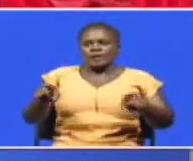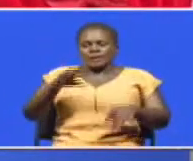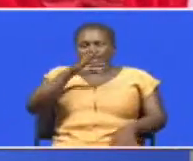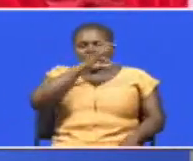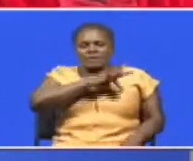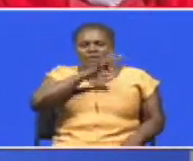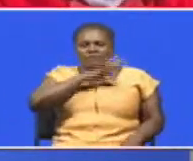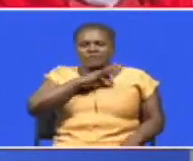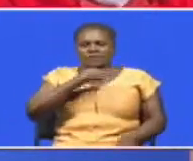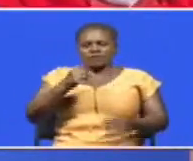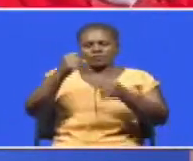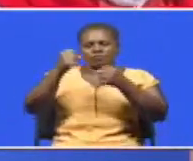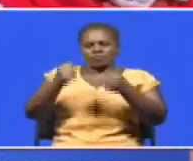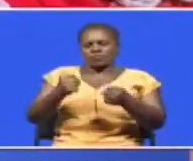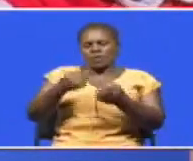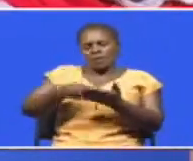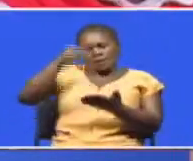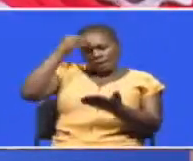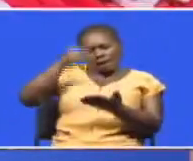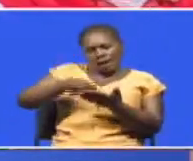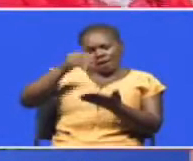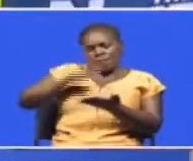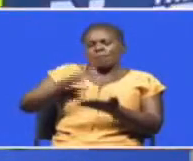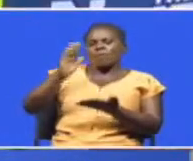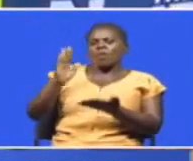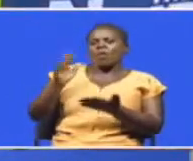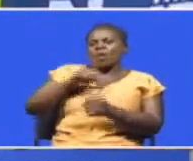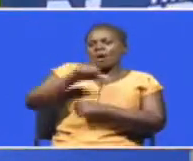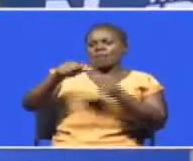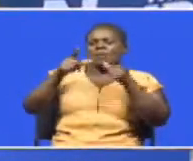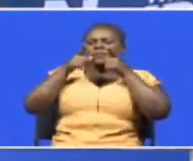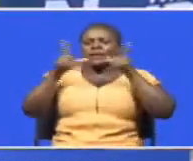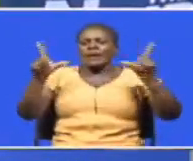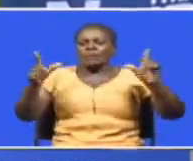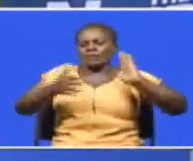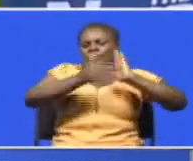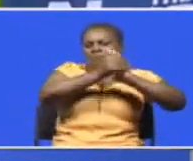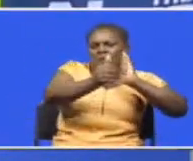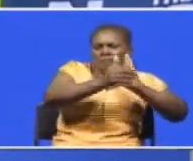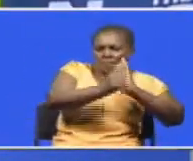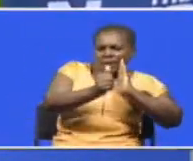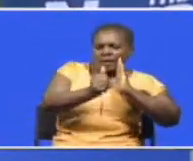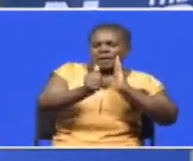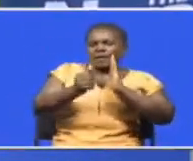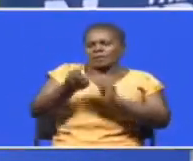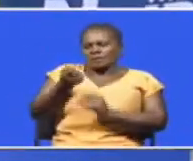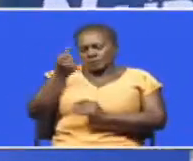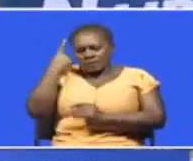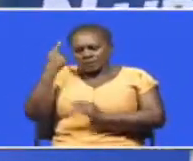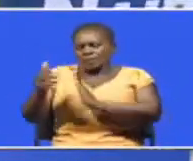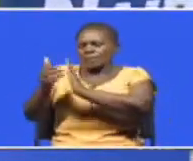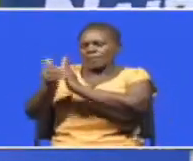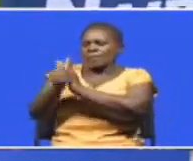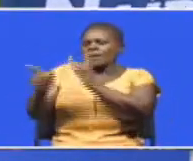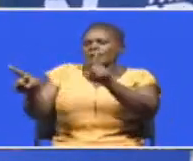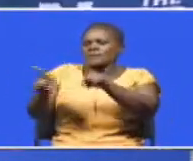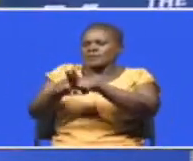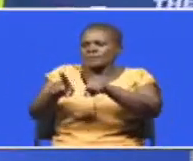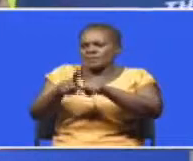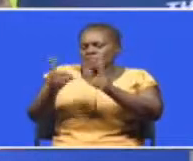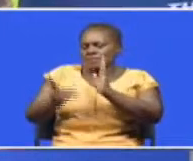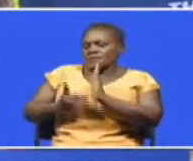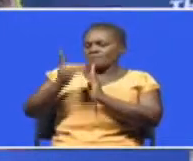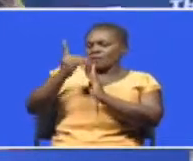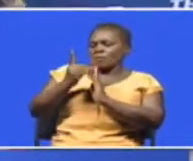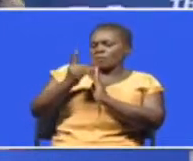gain that courage to learn more about the language skills, the comprehension skills, and it also